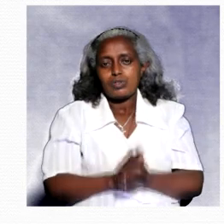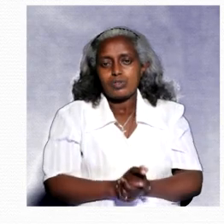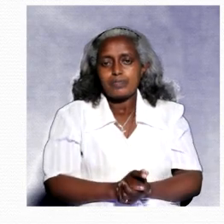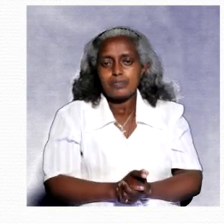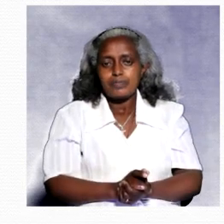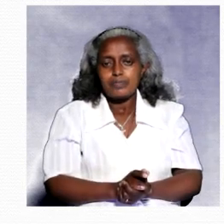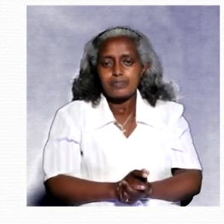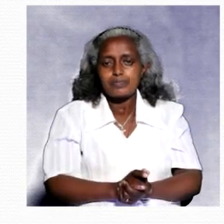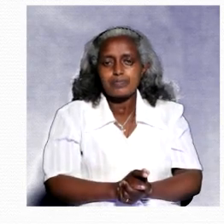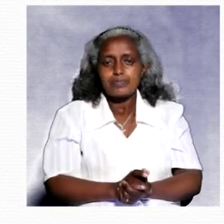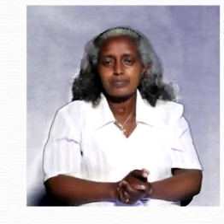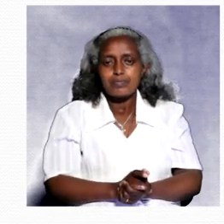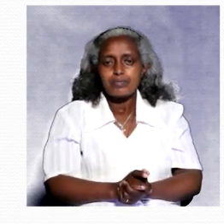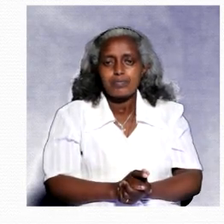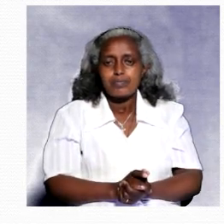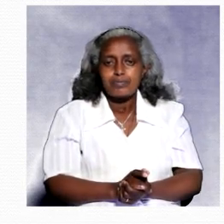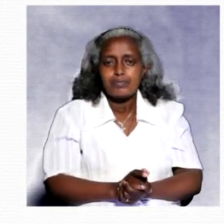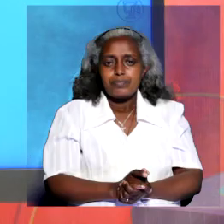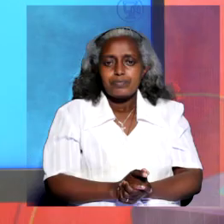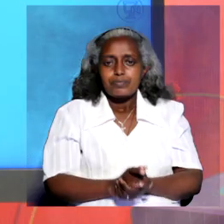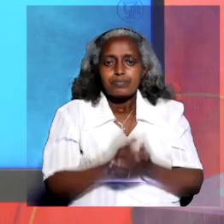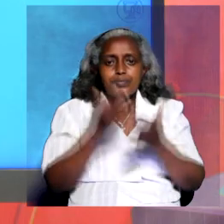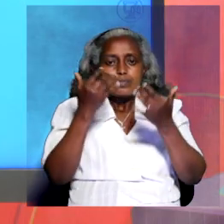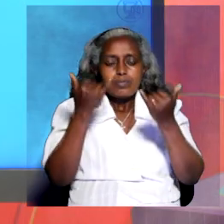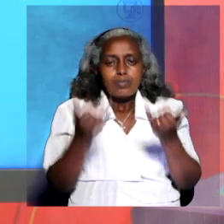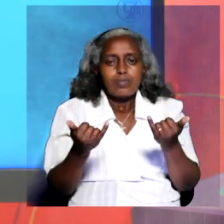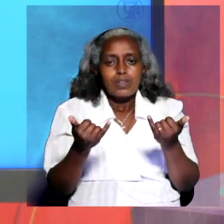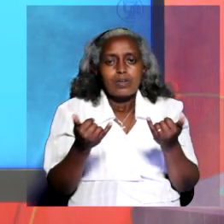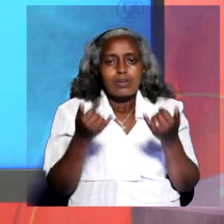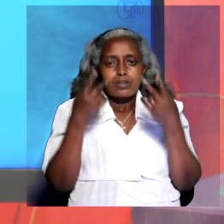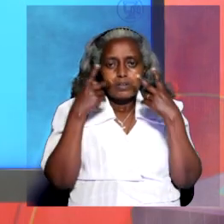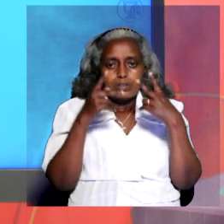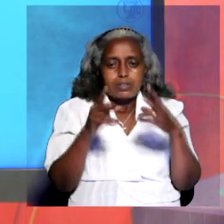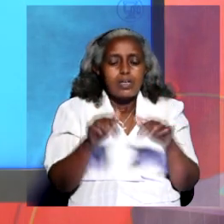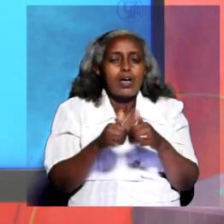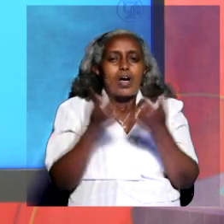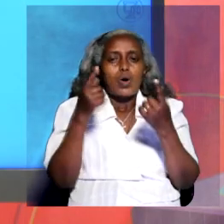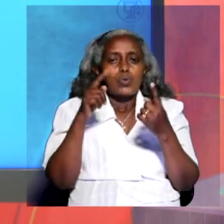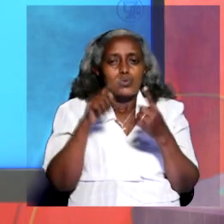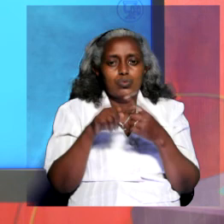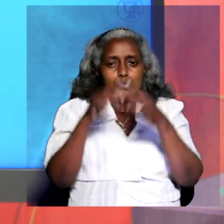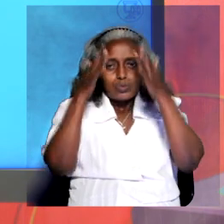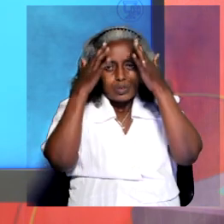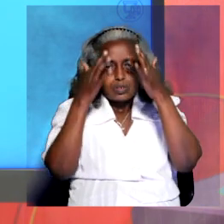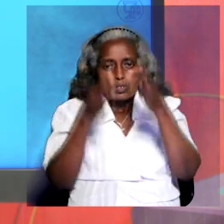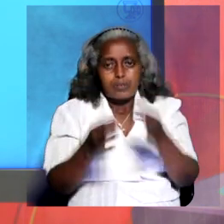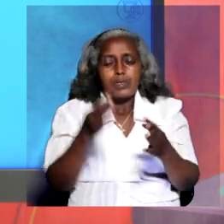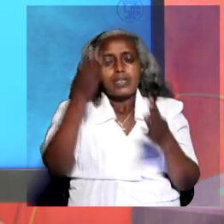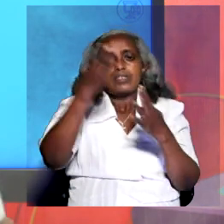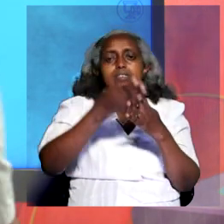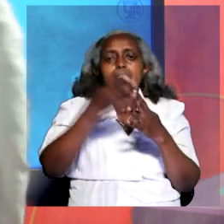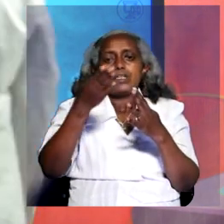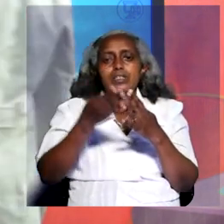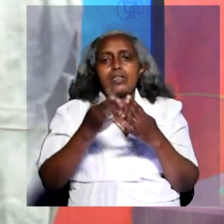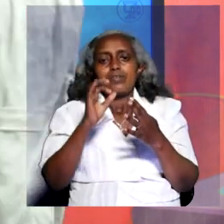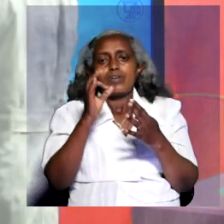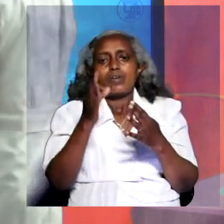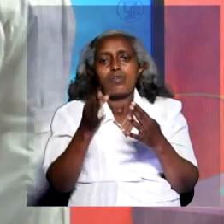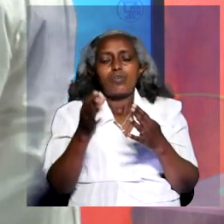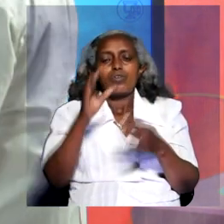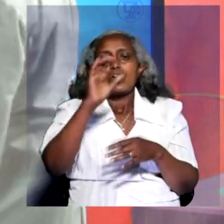Inflection point. Now let's see how to determine the interval